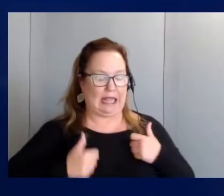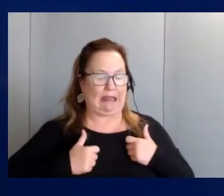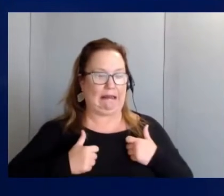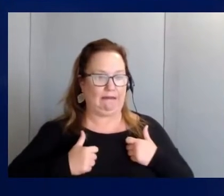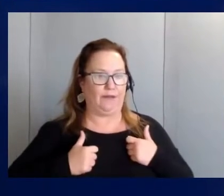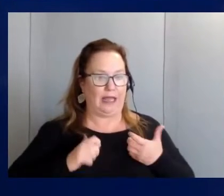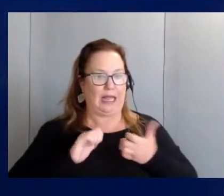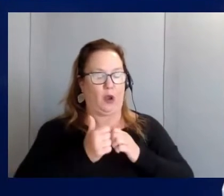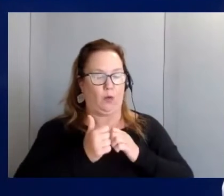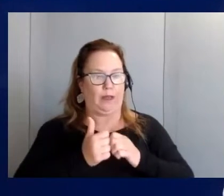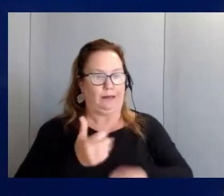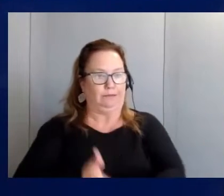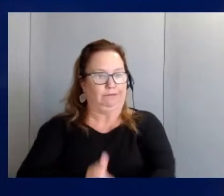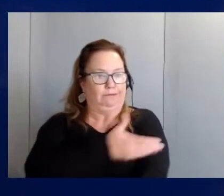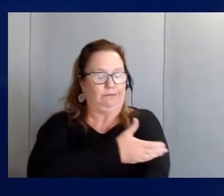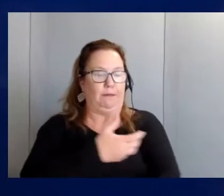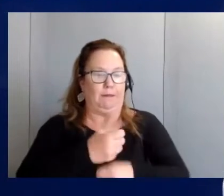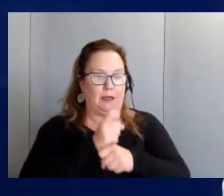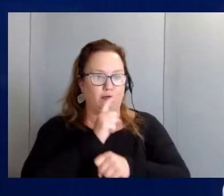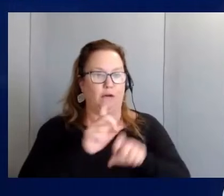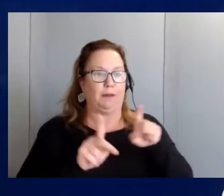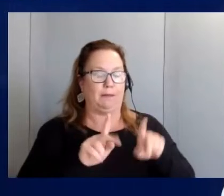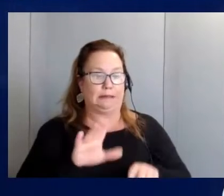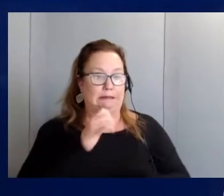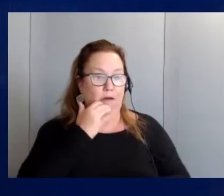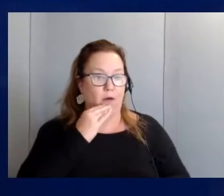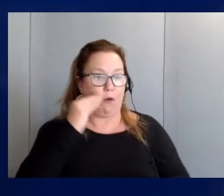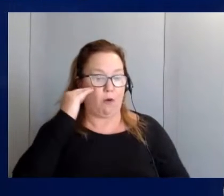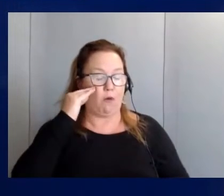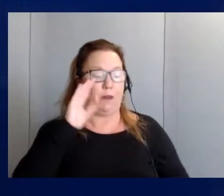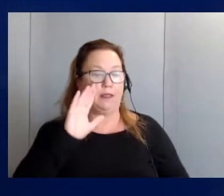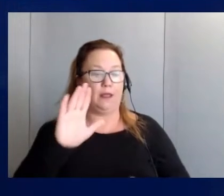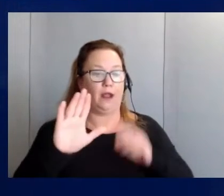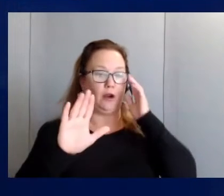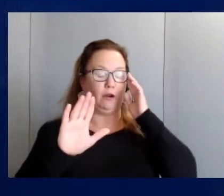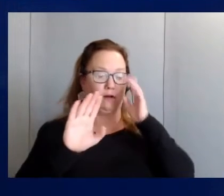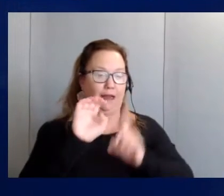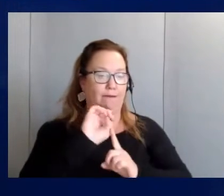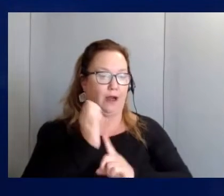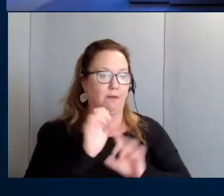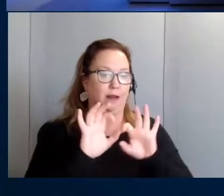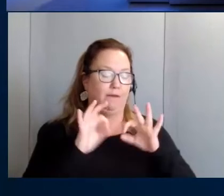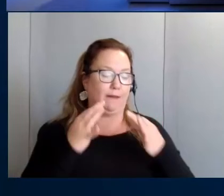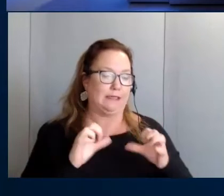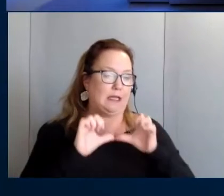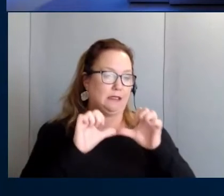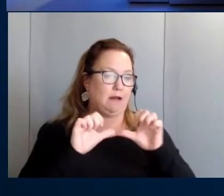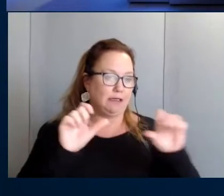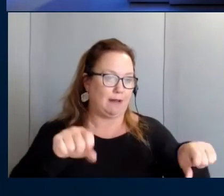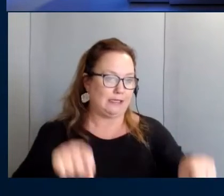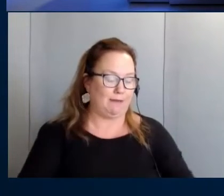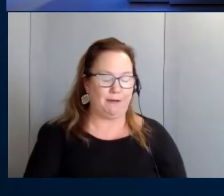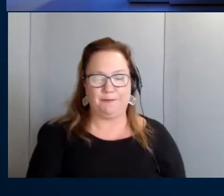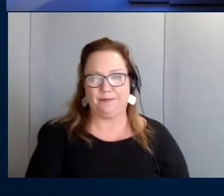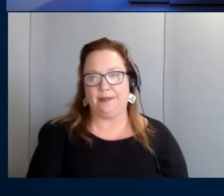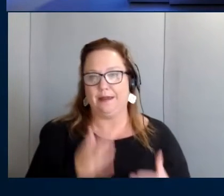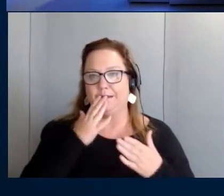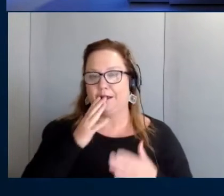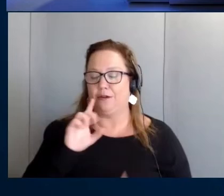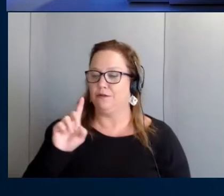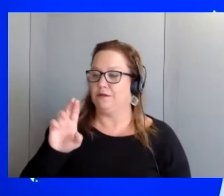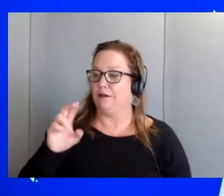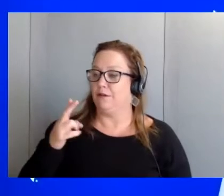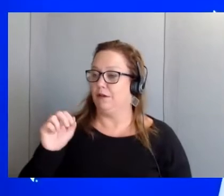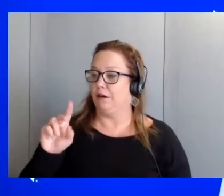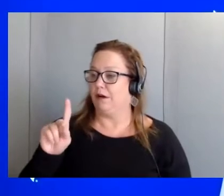can optimize and keep people at home and with their families as long as possible. Thank you both for being here. Dr. Hawkinson, final thoughts today.